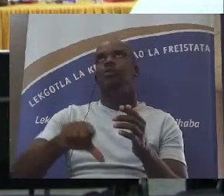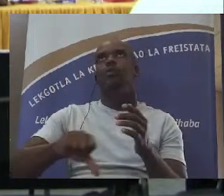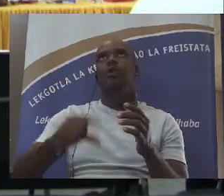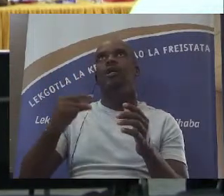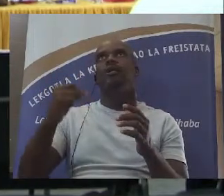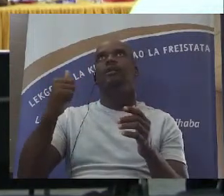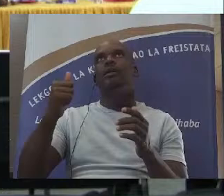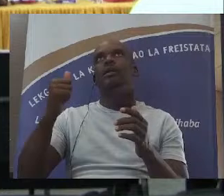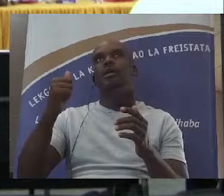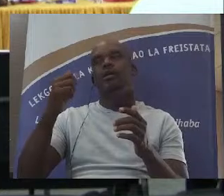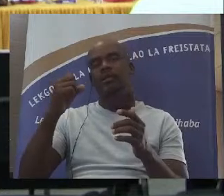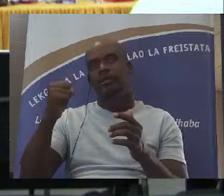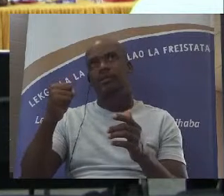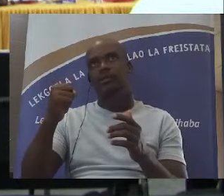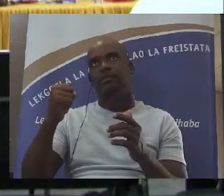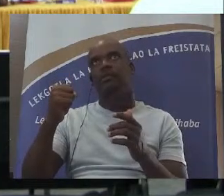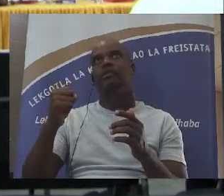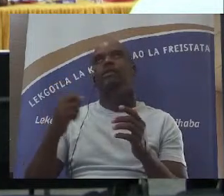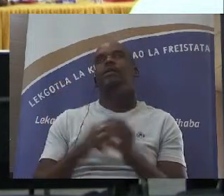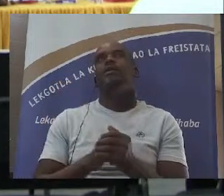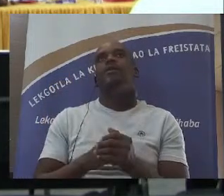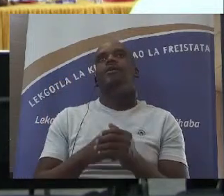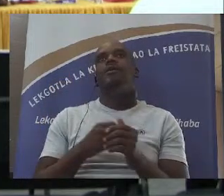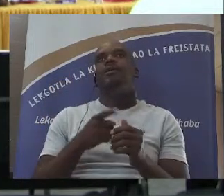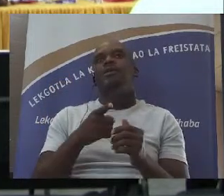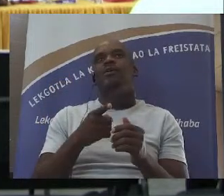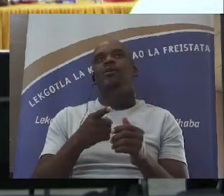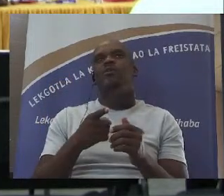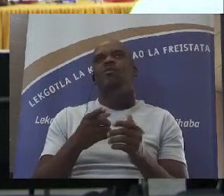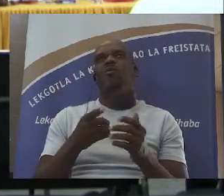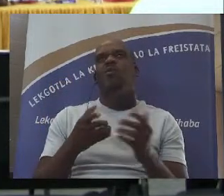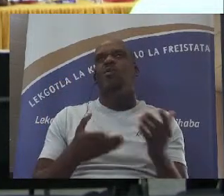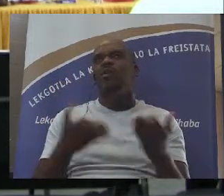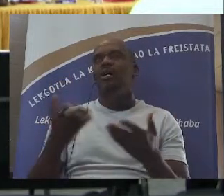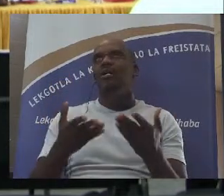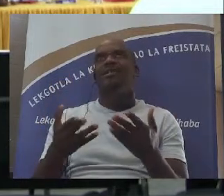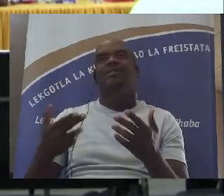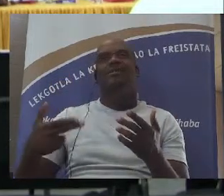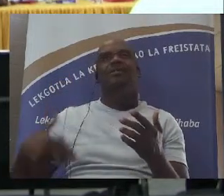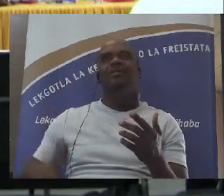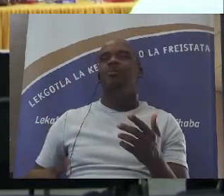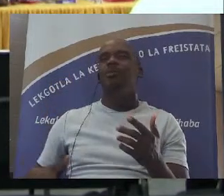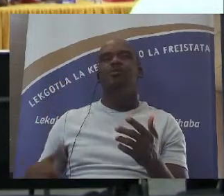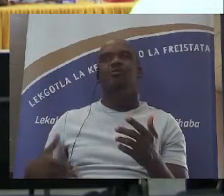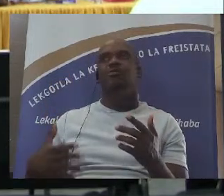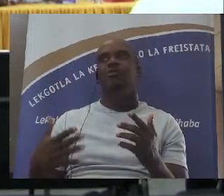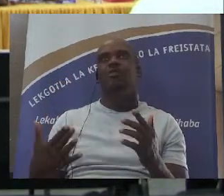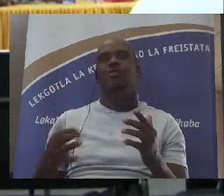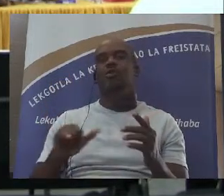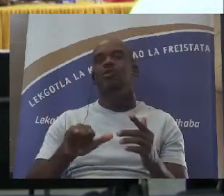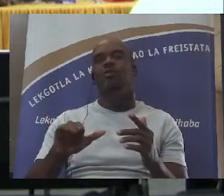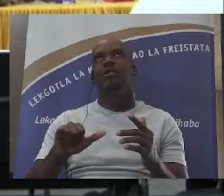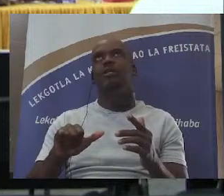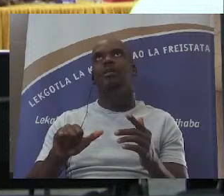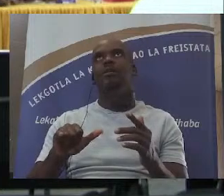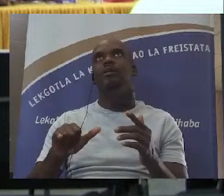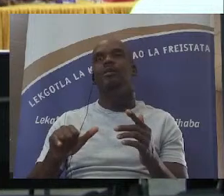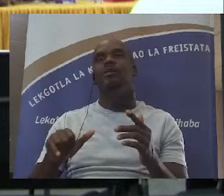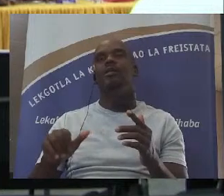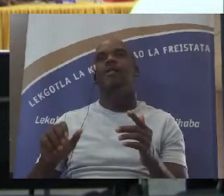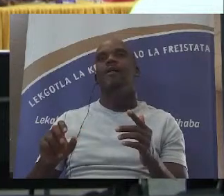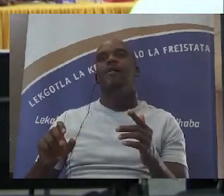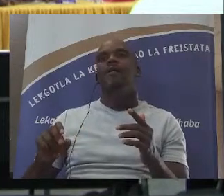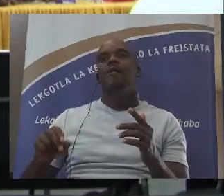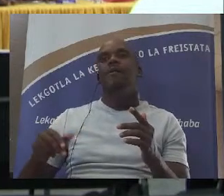a dedicated legislation for the wholesaling and the petrol and the so forth, which is the Petroleum